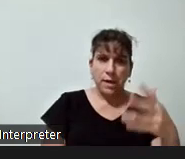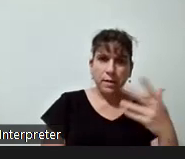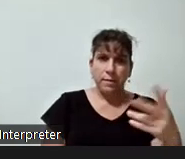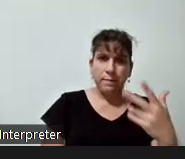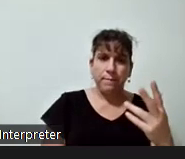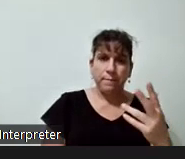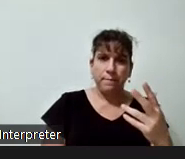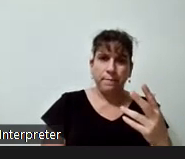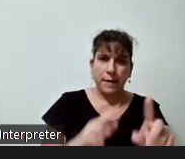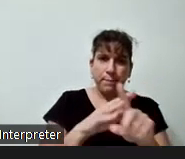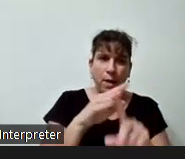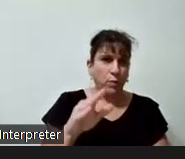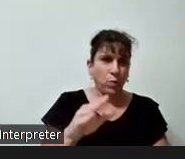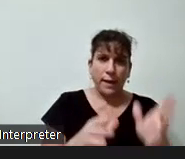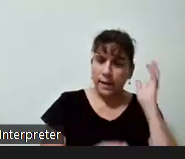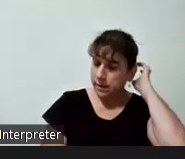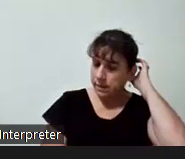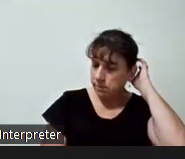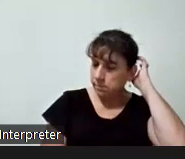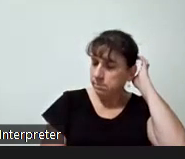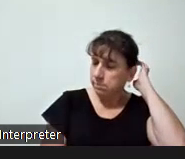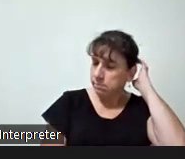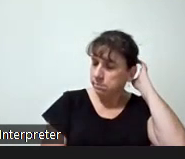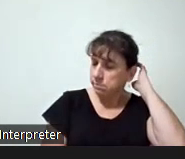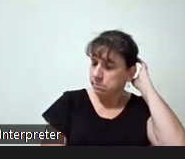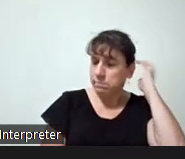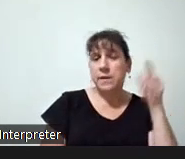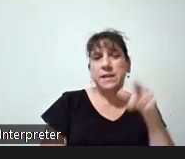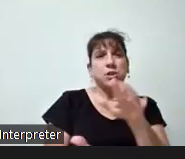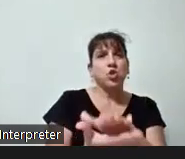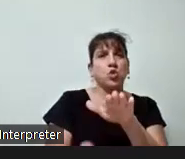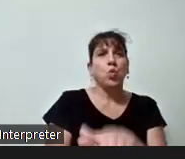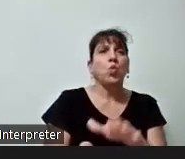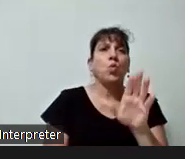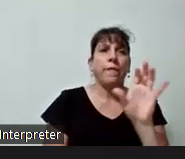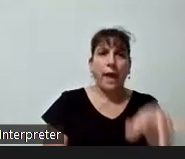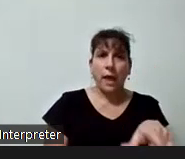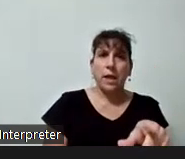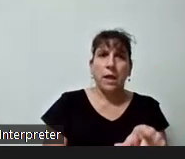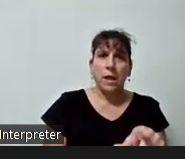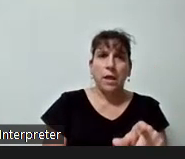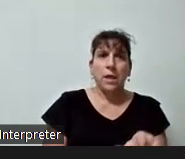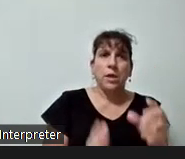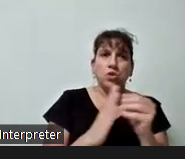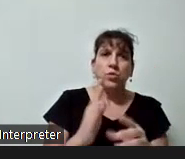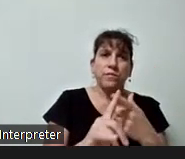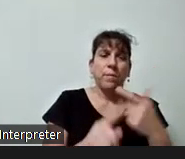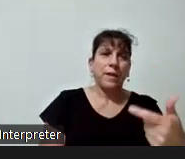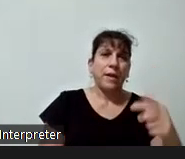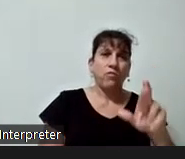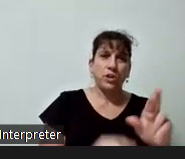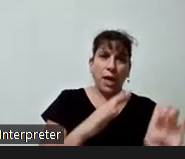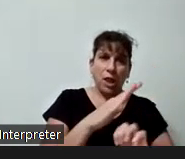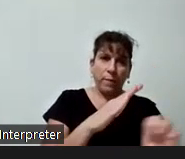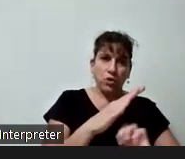popped that way. Where is that at? Is this the school that The kids from student, Glenridge Elementary would go to